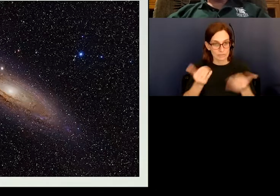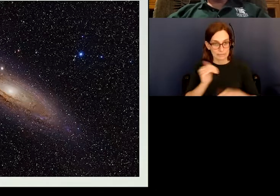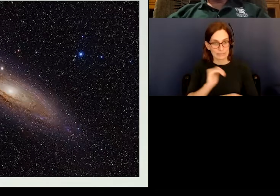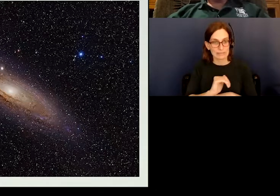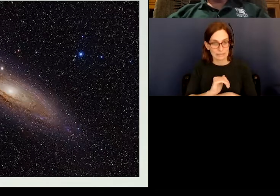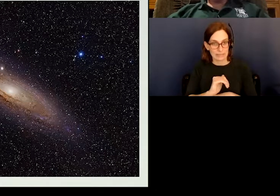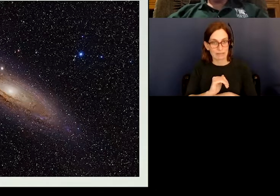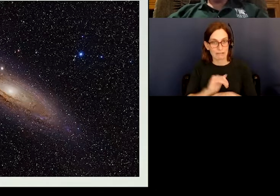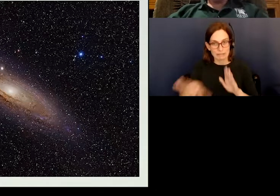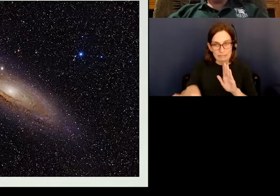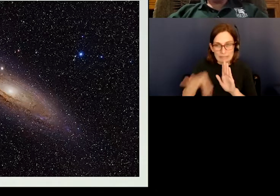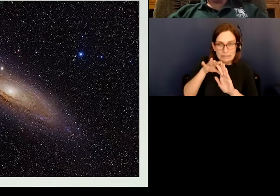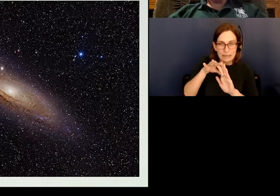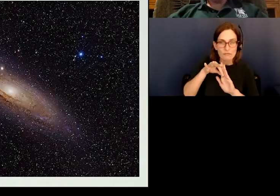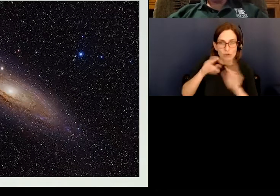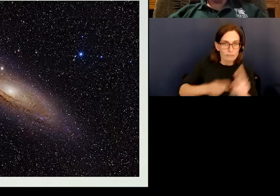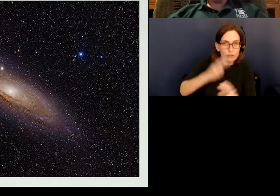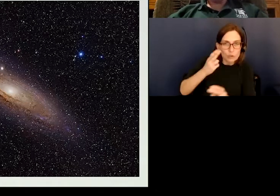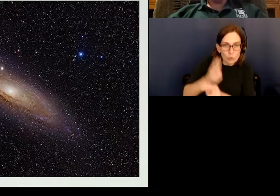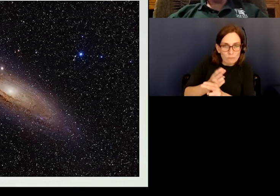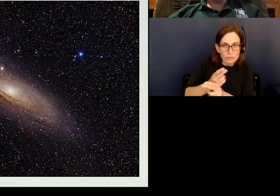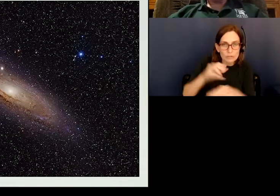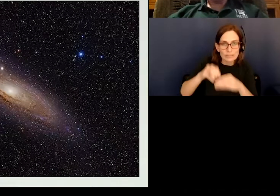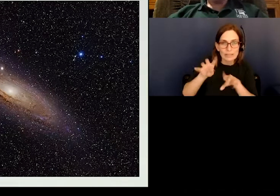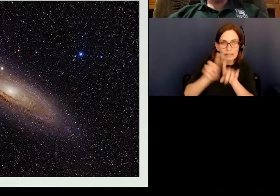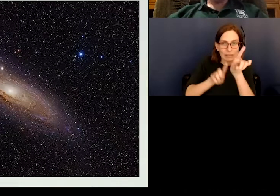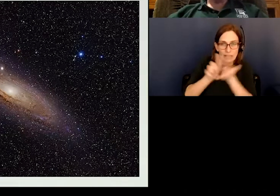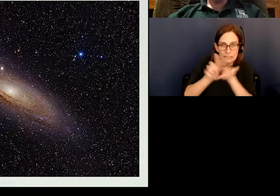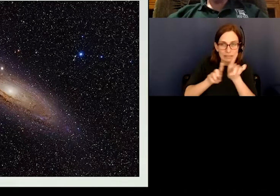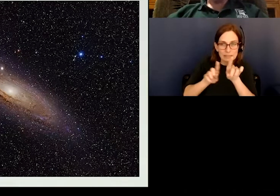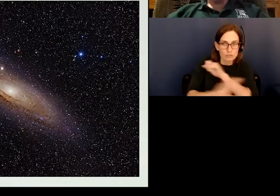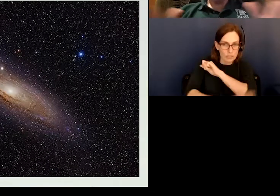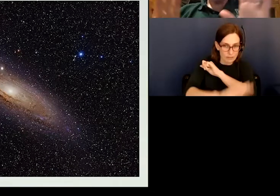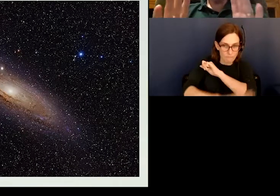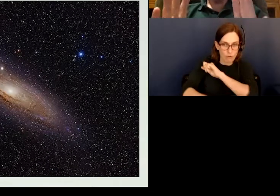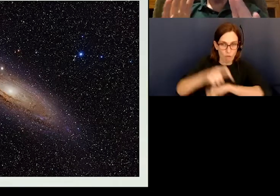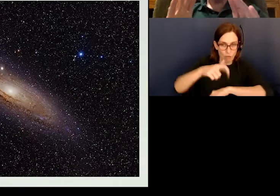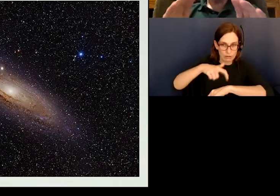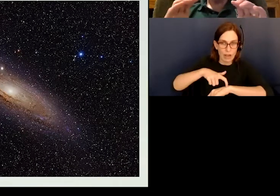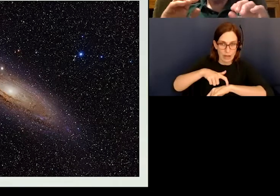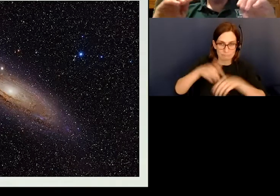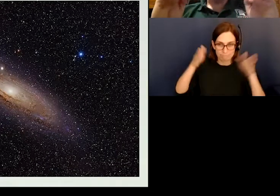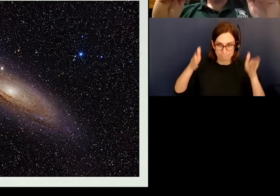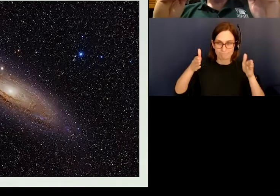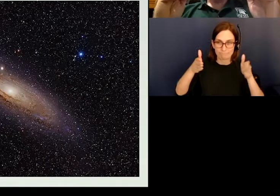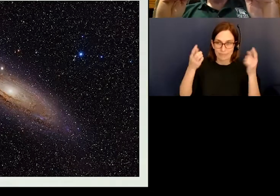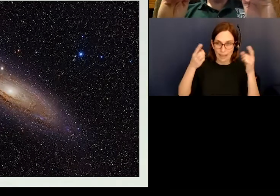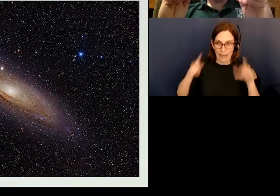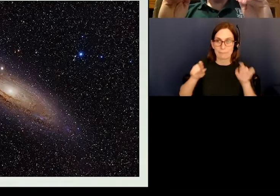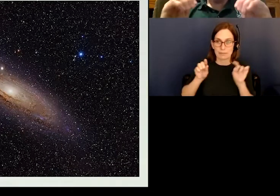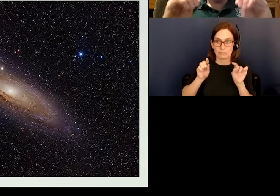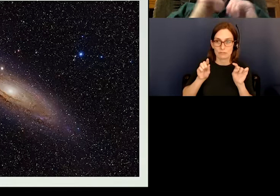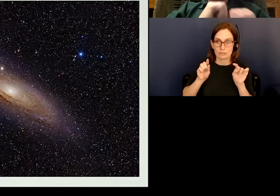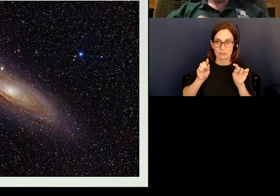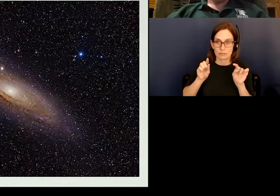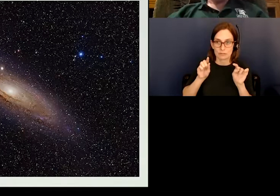the discovery of the universe in the constellations of fall in particular. So I'm only going to be talking about things that happen